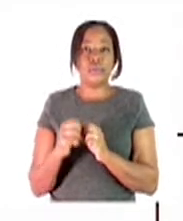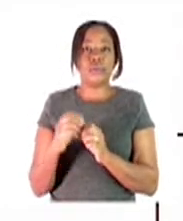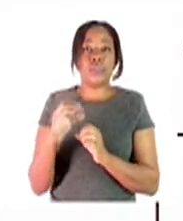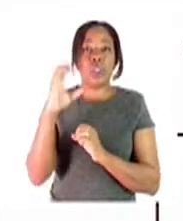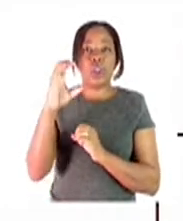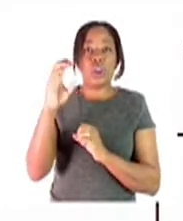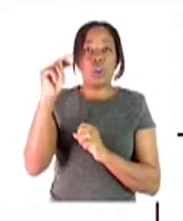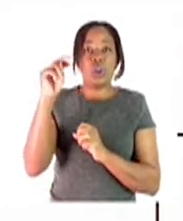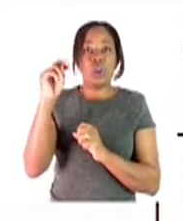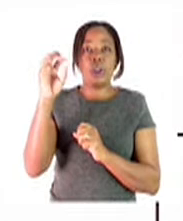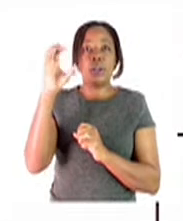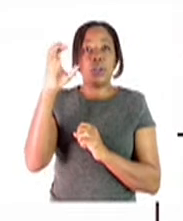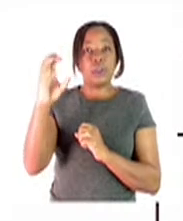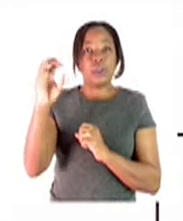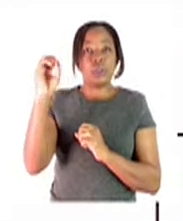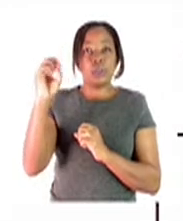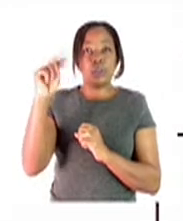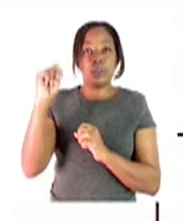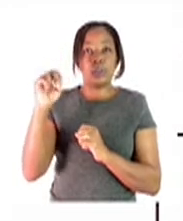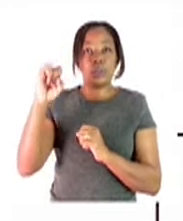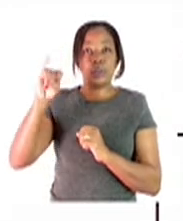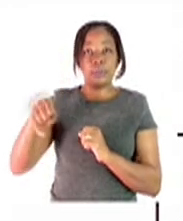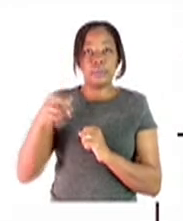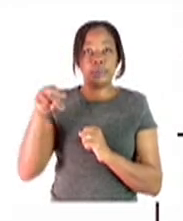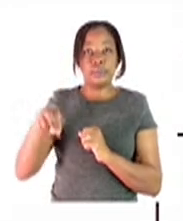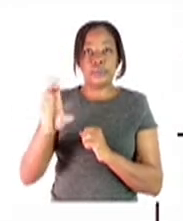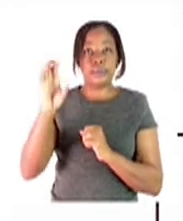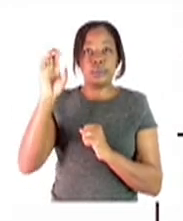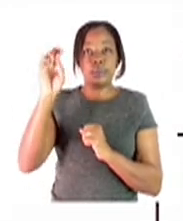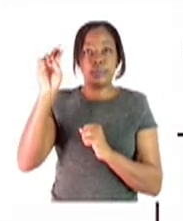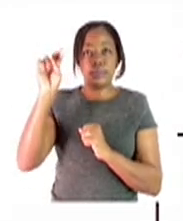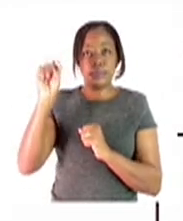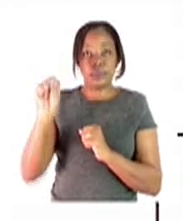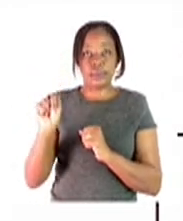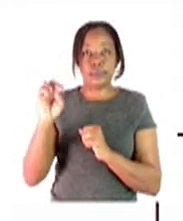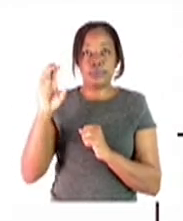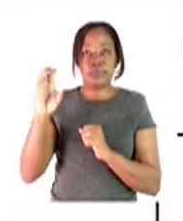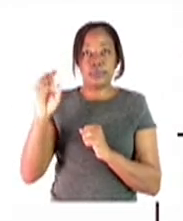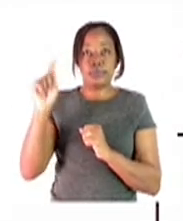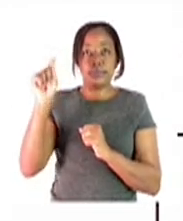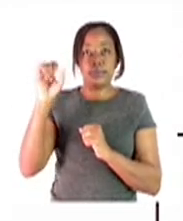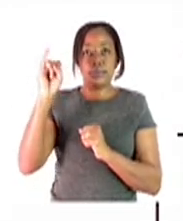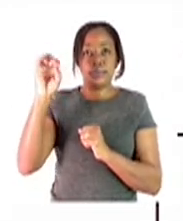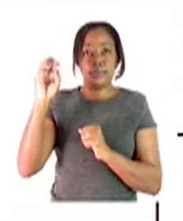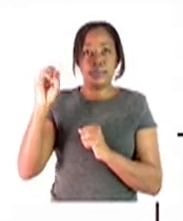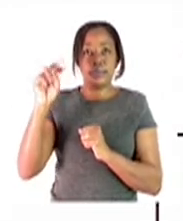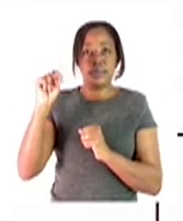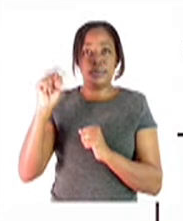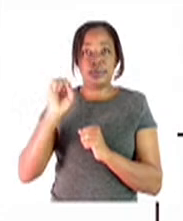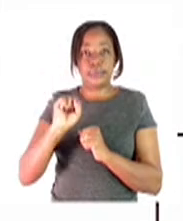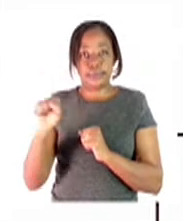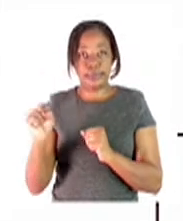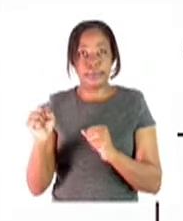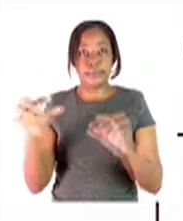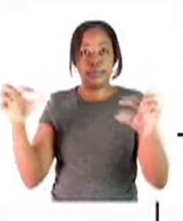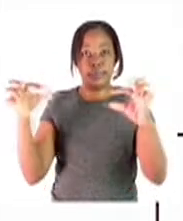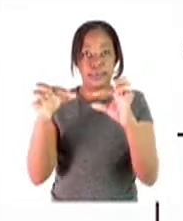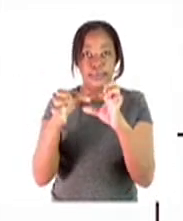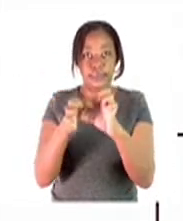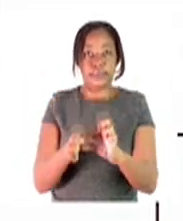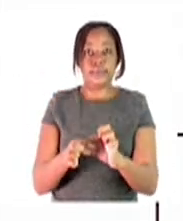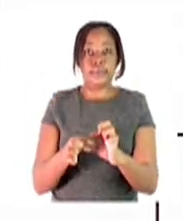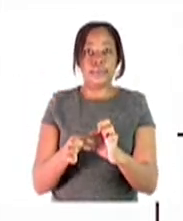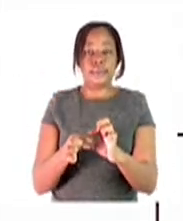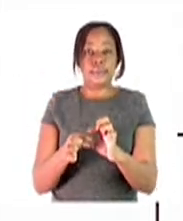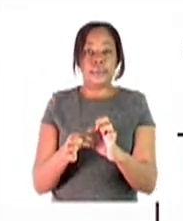in the box. There can be many. Some of them are not there, but for our level, we'll only look at the ones in the box.